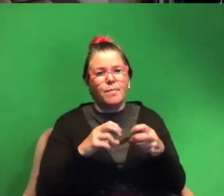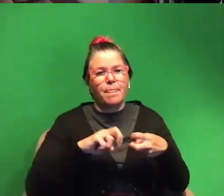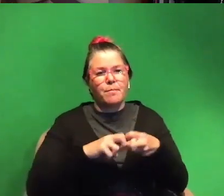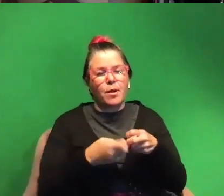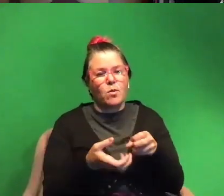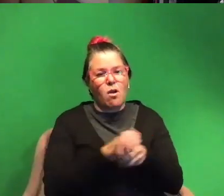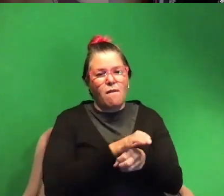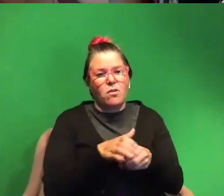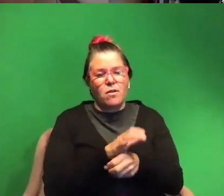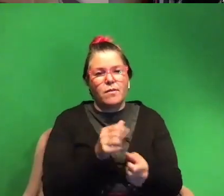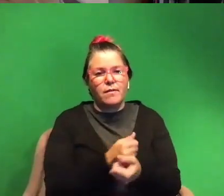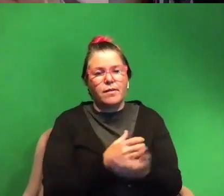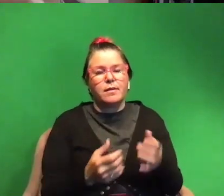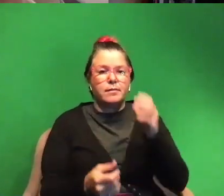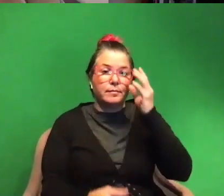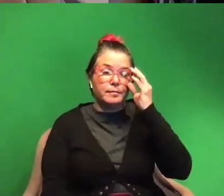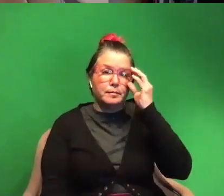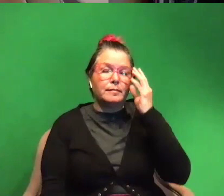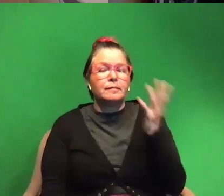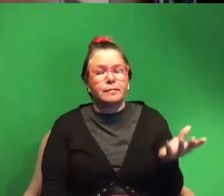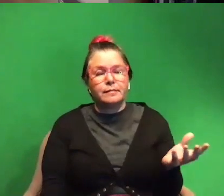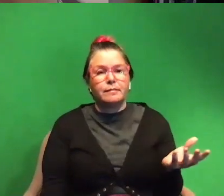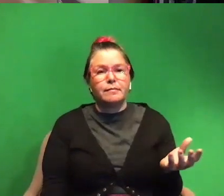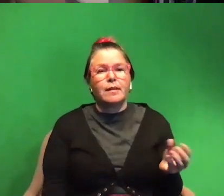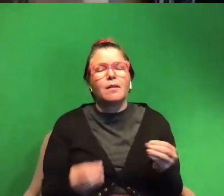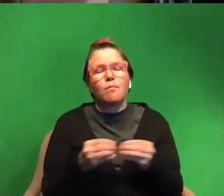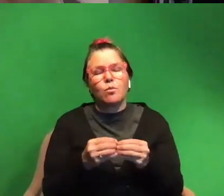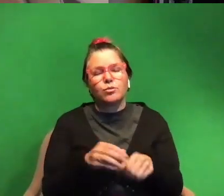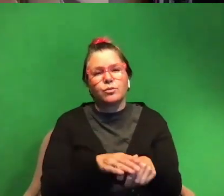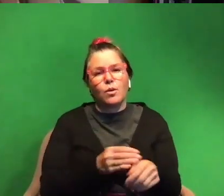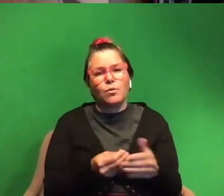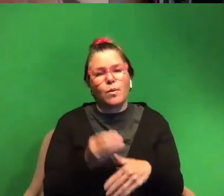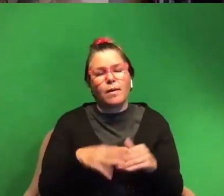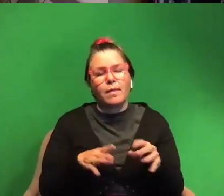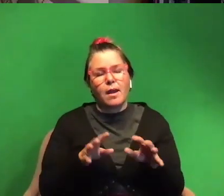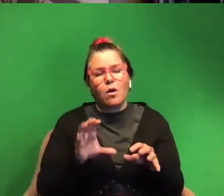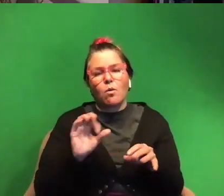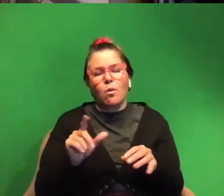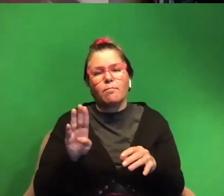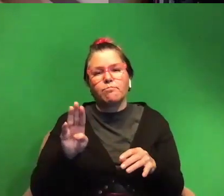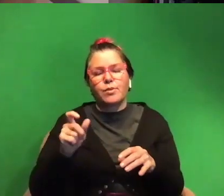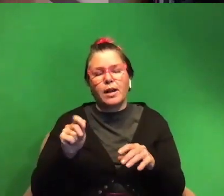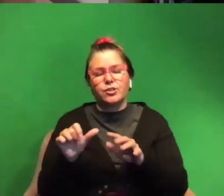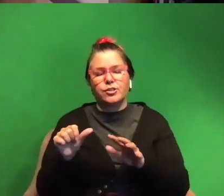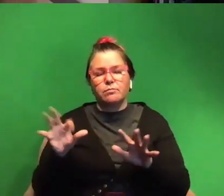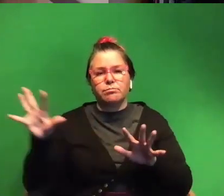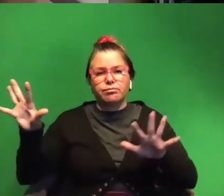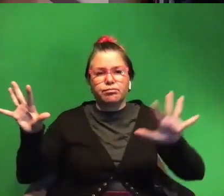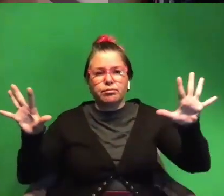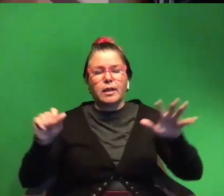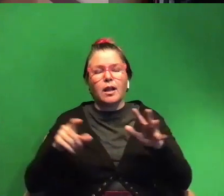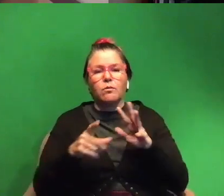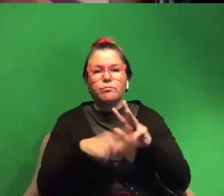over everything. And it might be even more slow growing than, say, a branching coral. Whereas a branching coral, you know, it can lose a